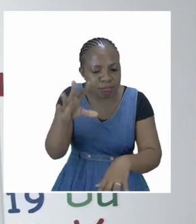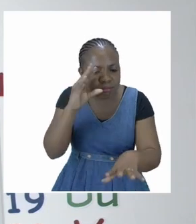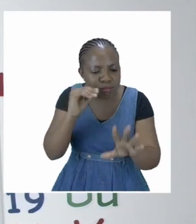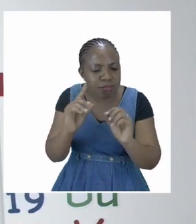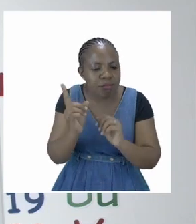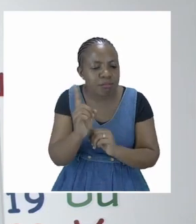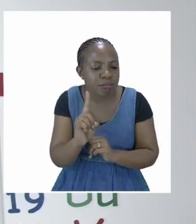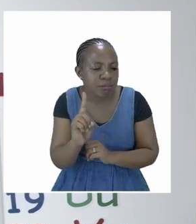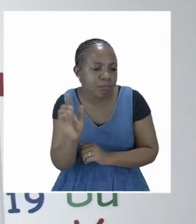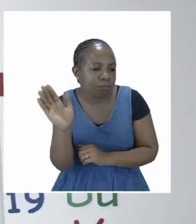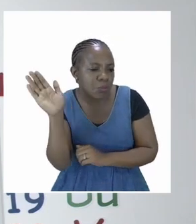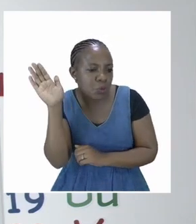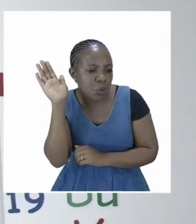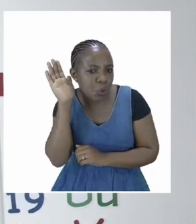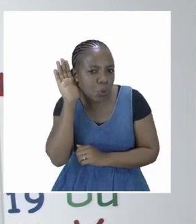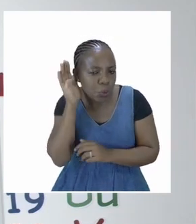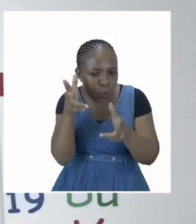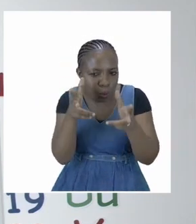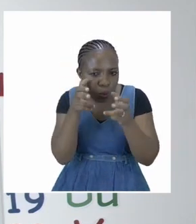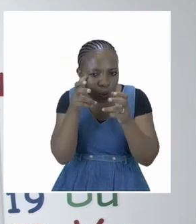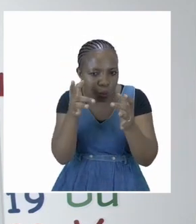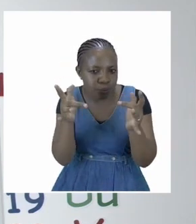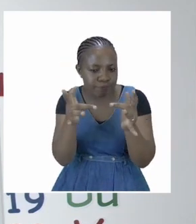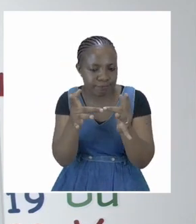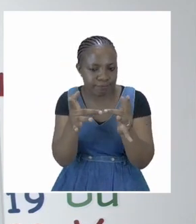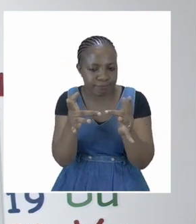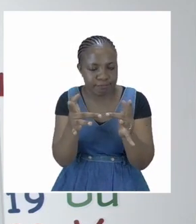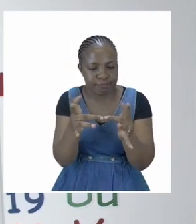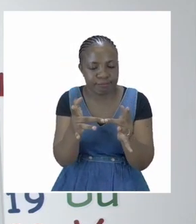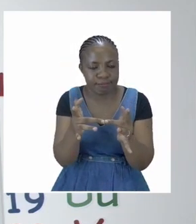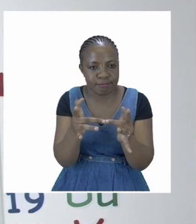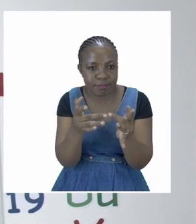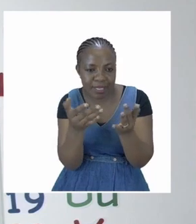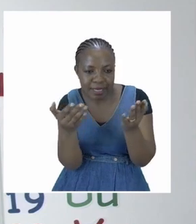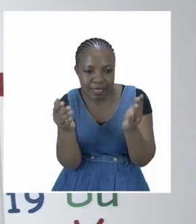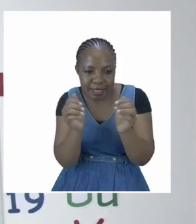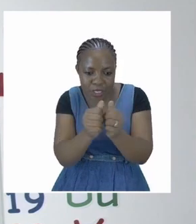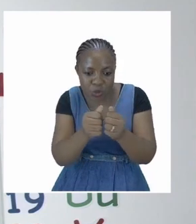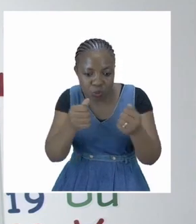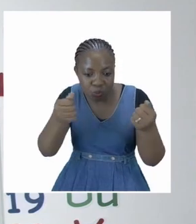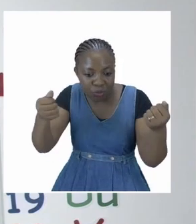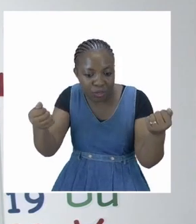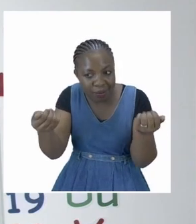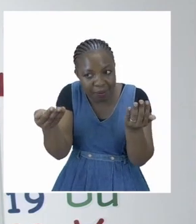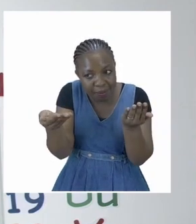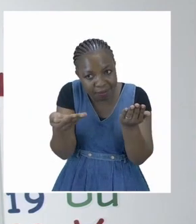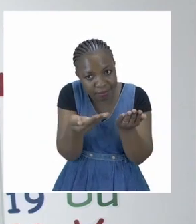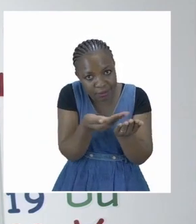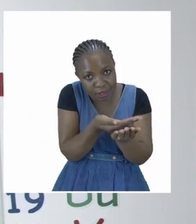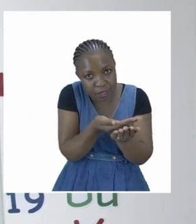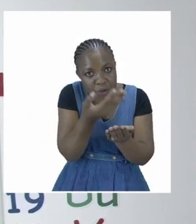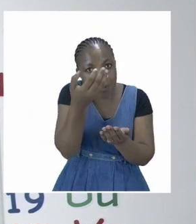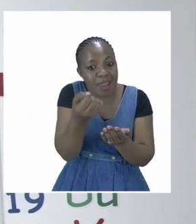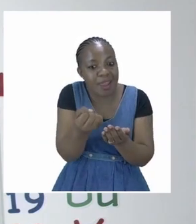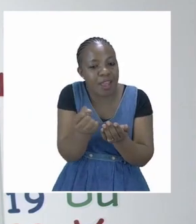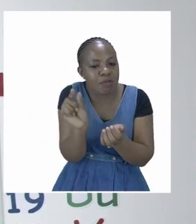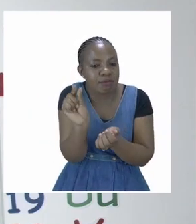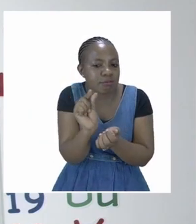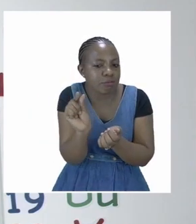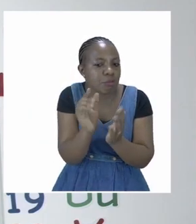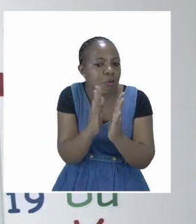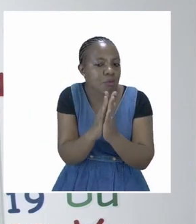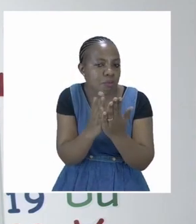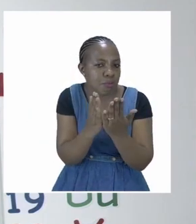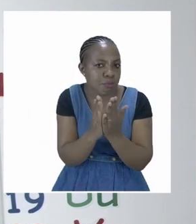or watching online. Inside the newspapers, there is an insert of the lesson